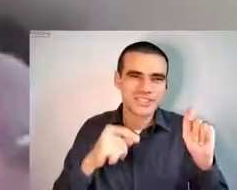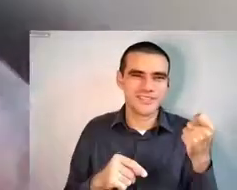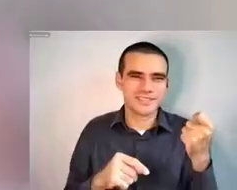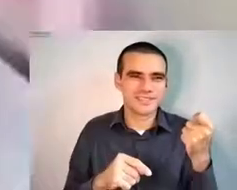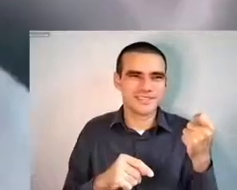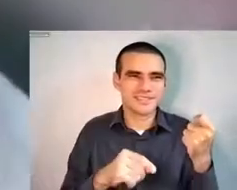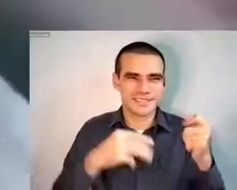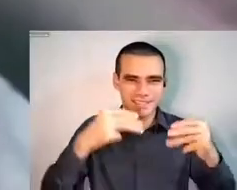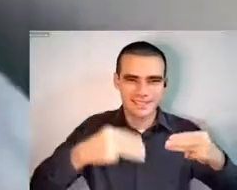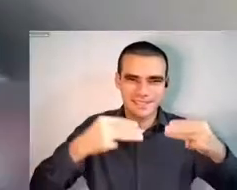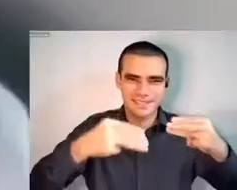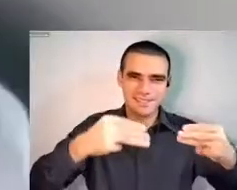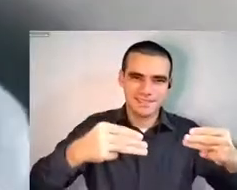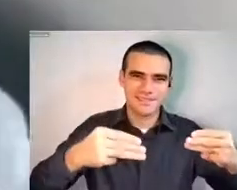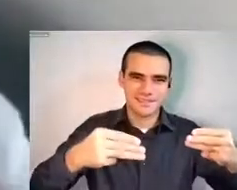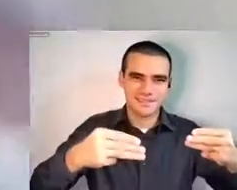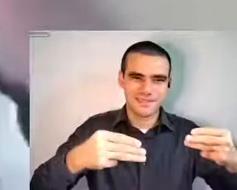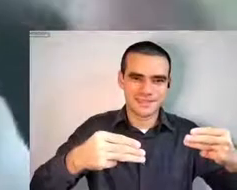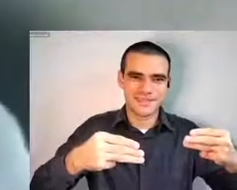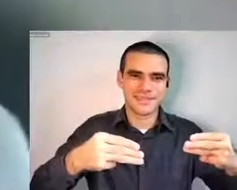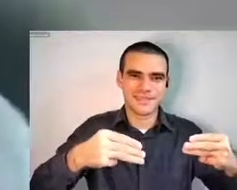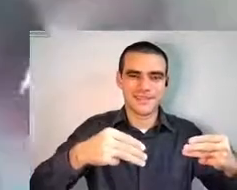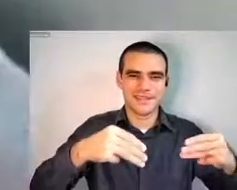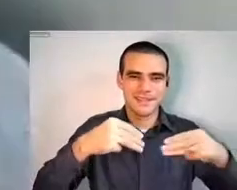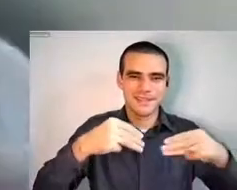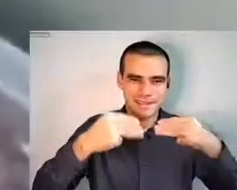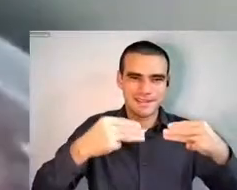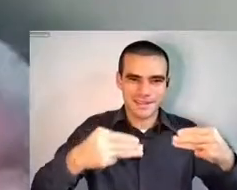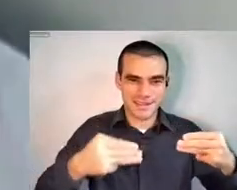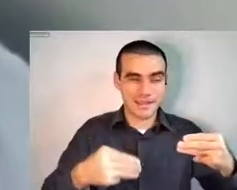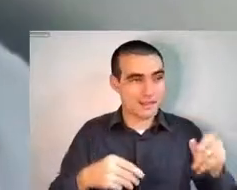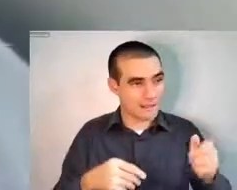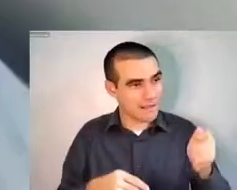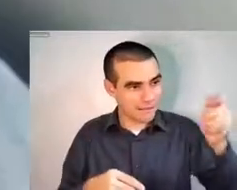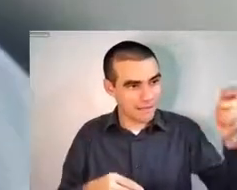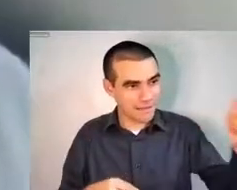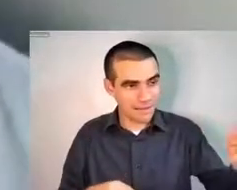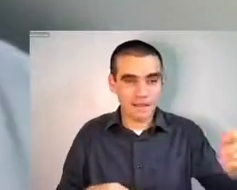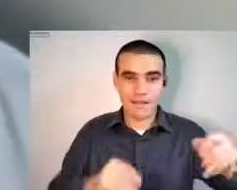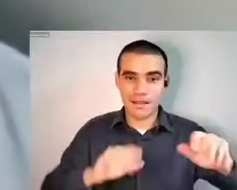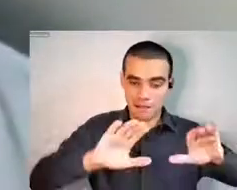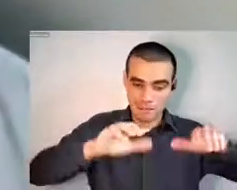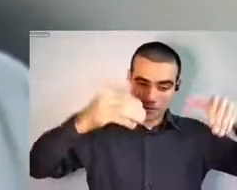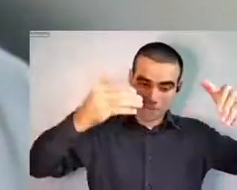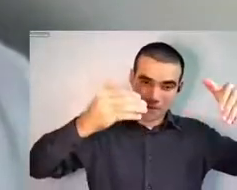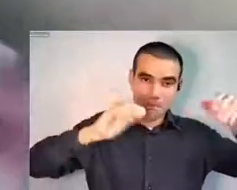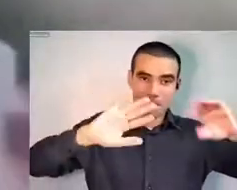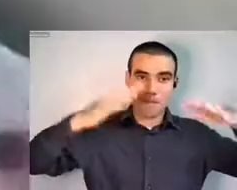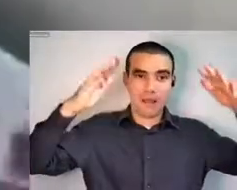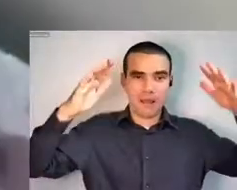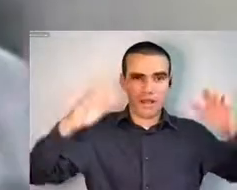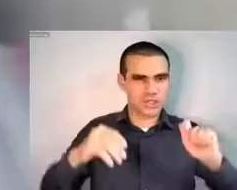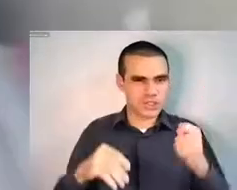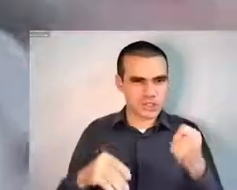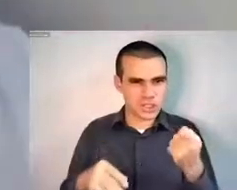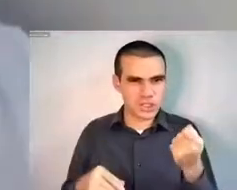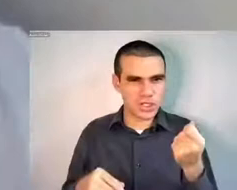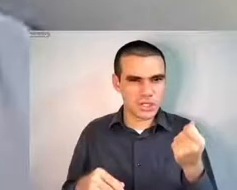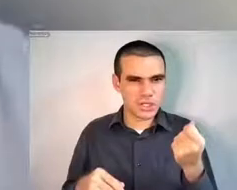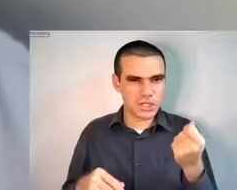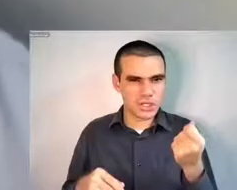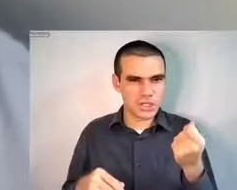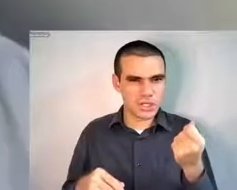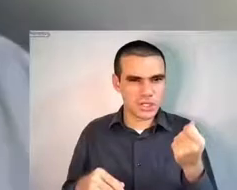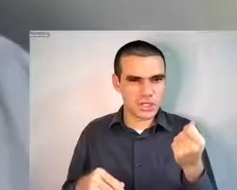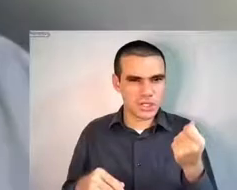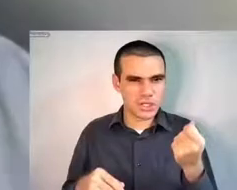said, that to open the big treasure. Maybe it's not one key.